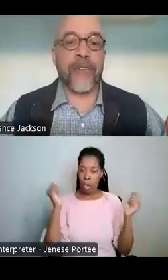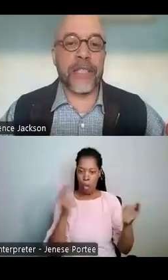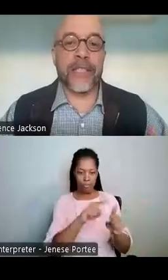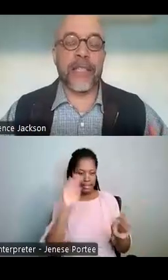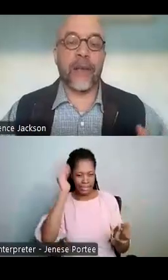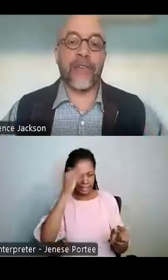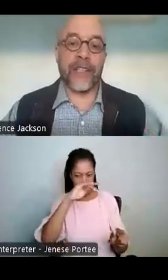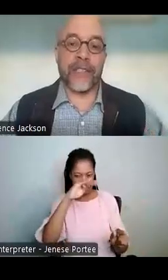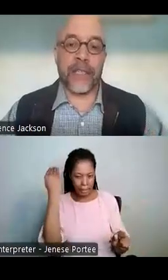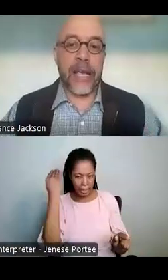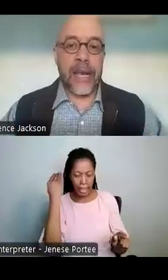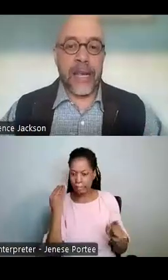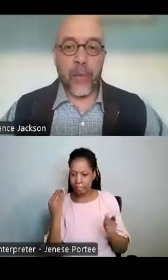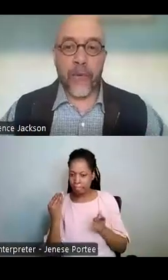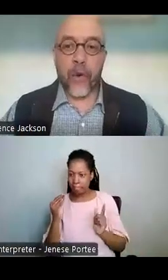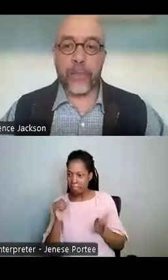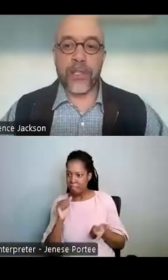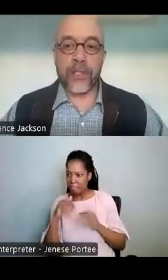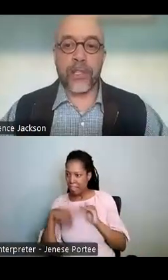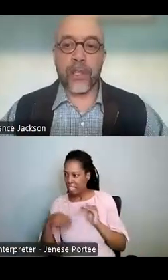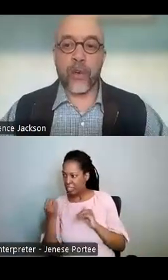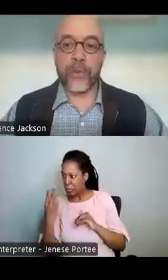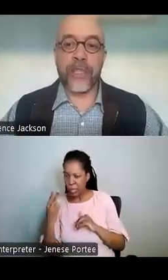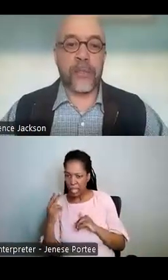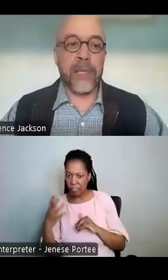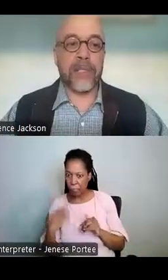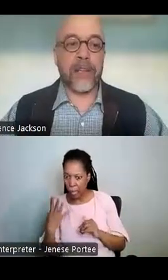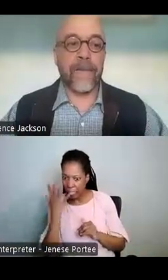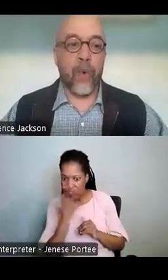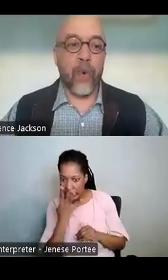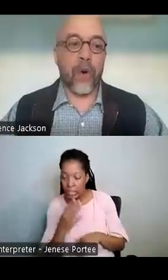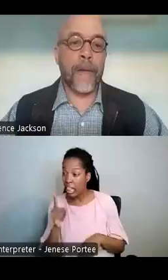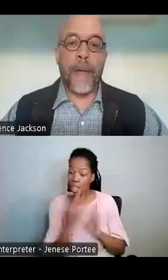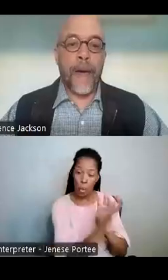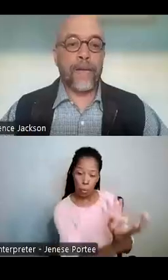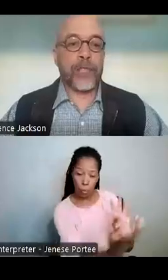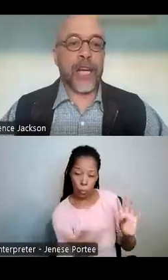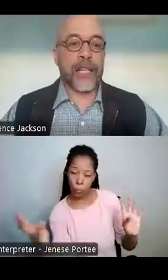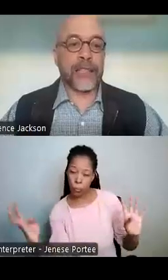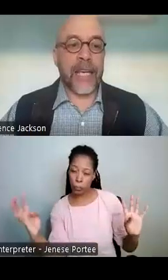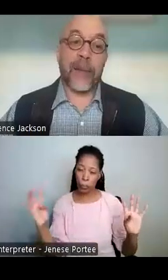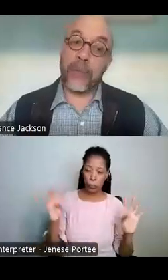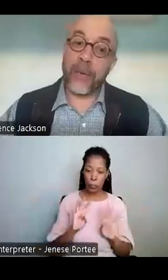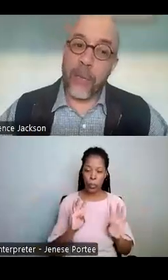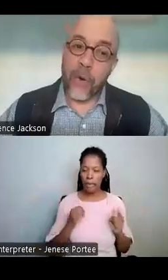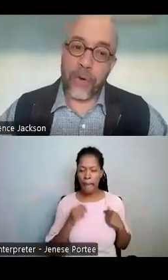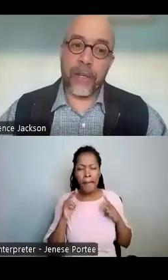observe a dozen yellow faces. They were formed into circular groups. In the midst of four, of which I examined, but there were more of them,